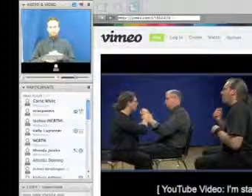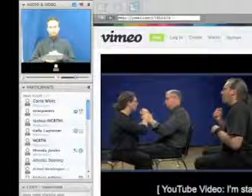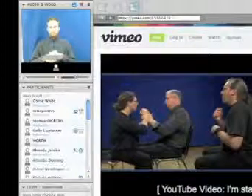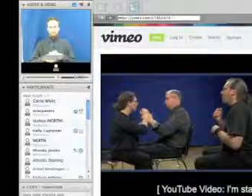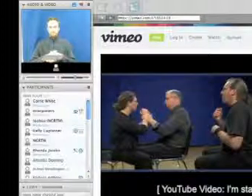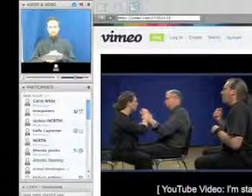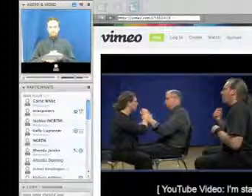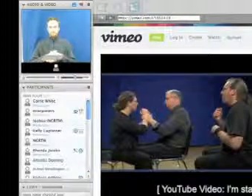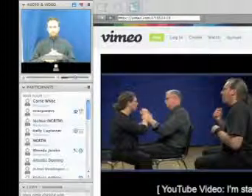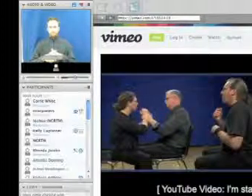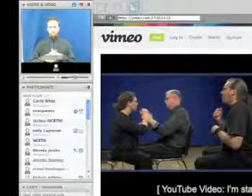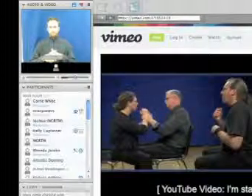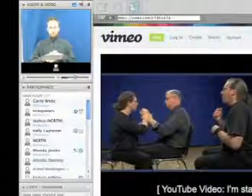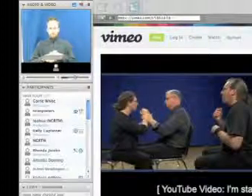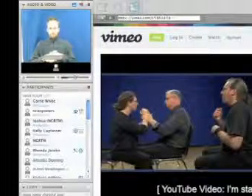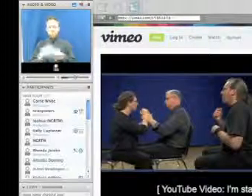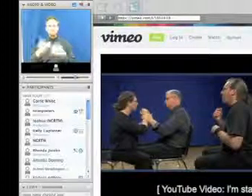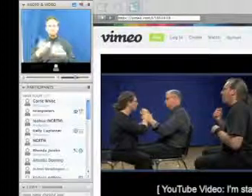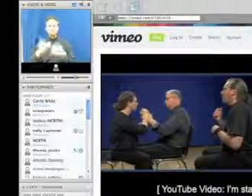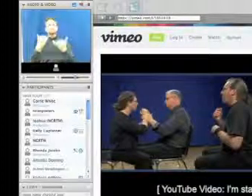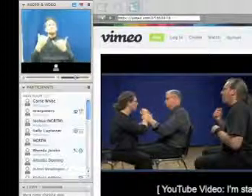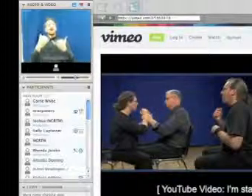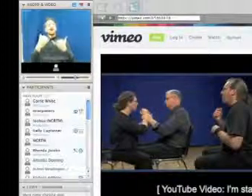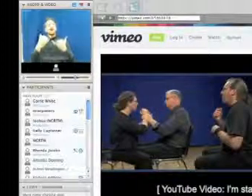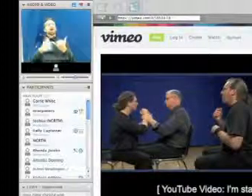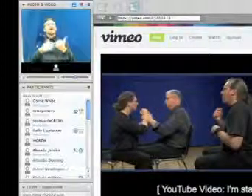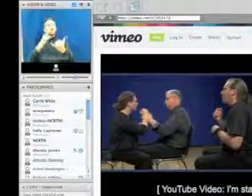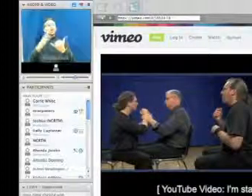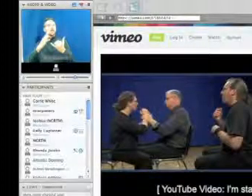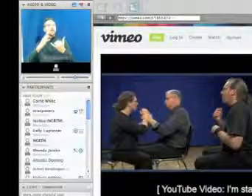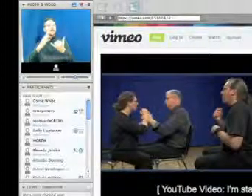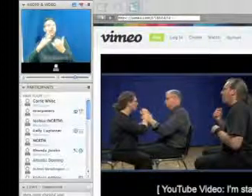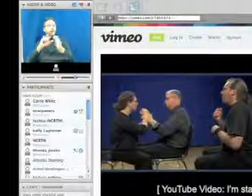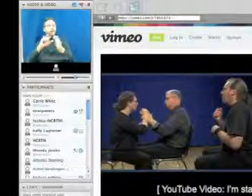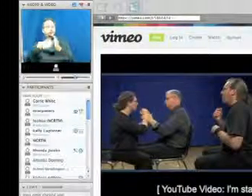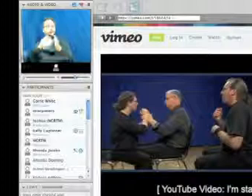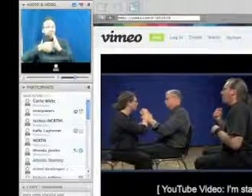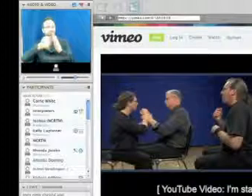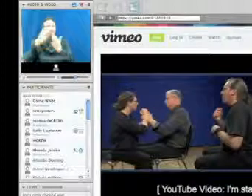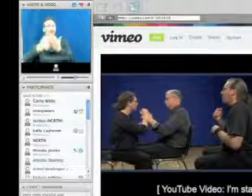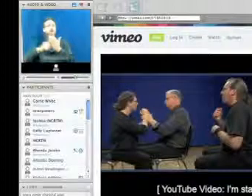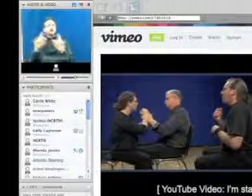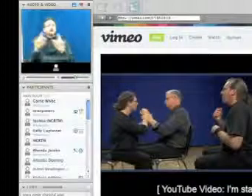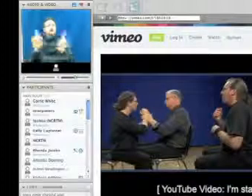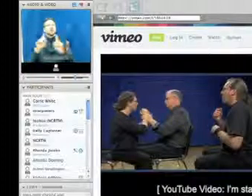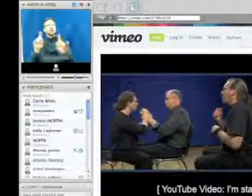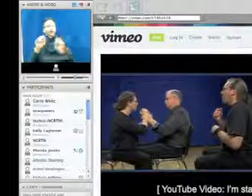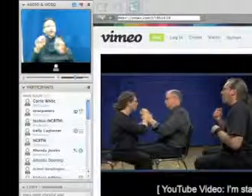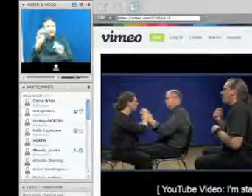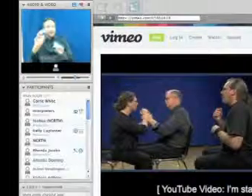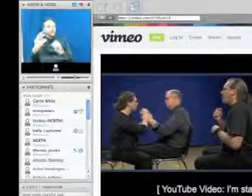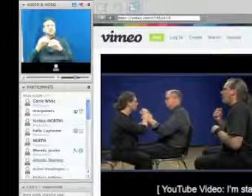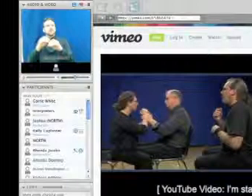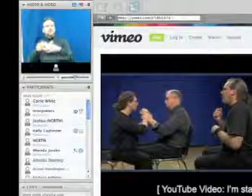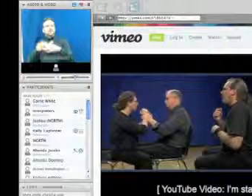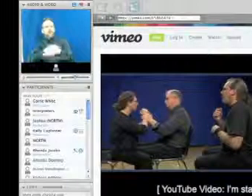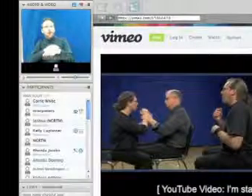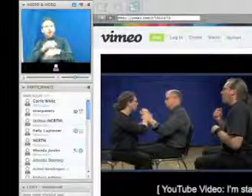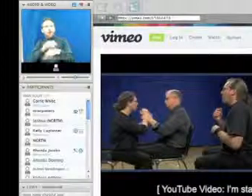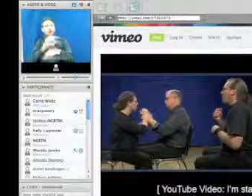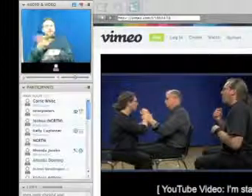Okay, now I'm going to point out some areas of slower finger spelling. So if you go to 2 minutes and 49